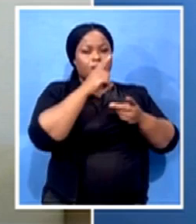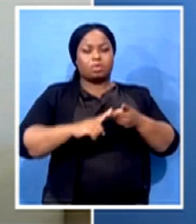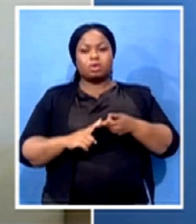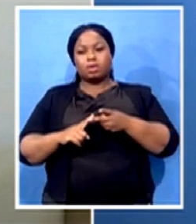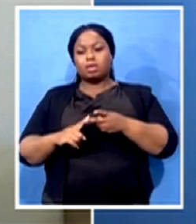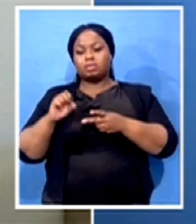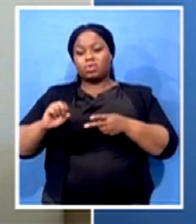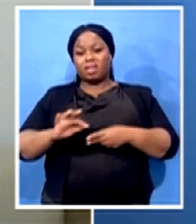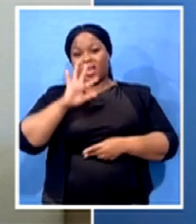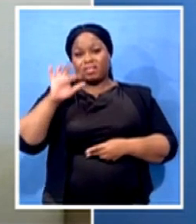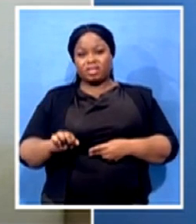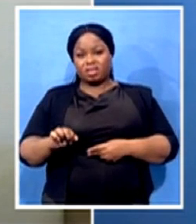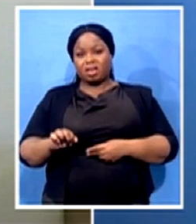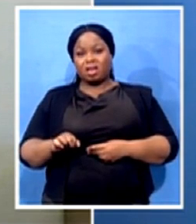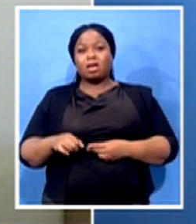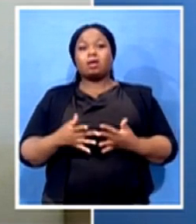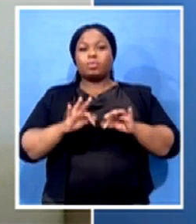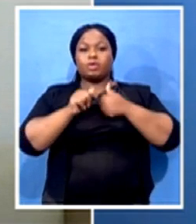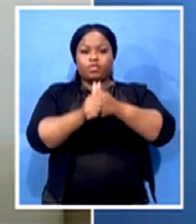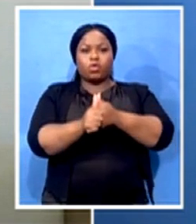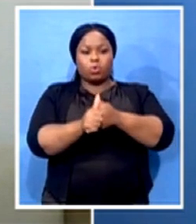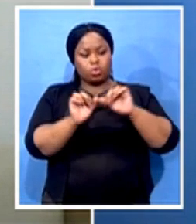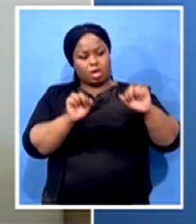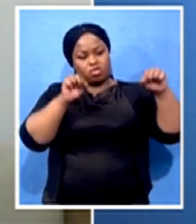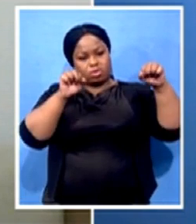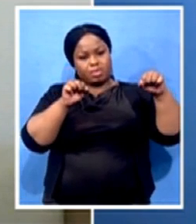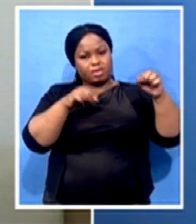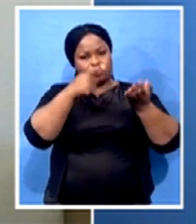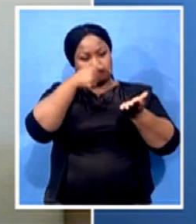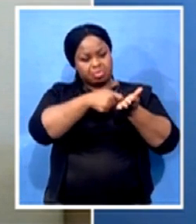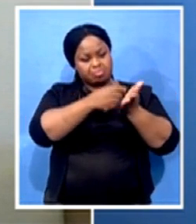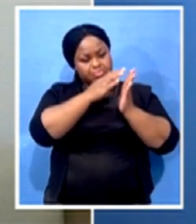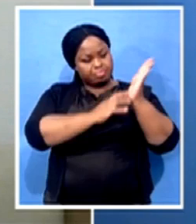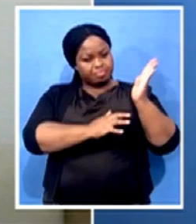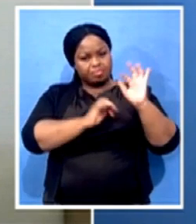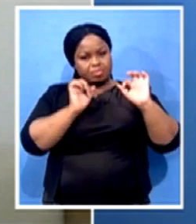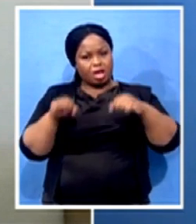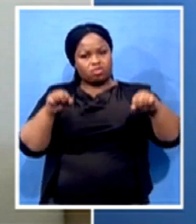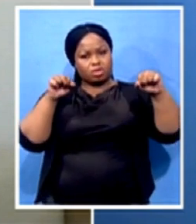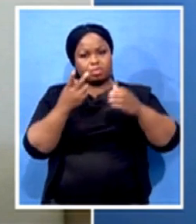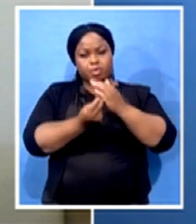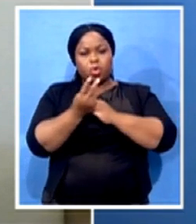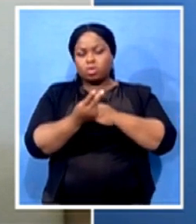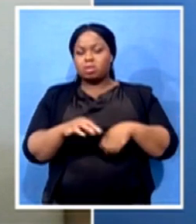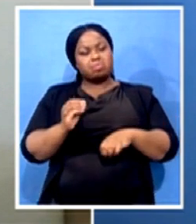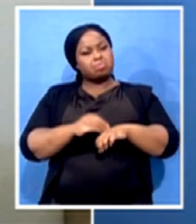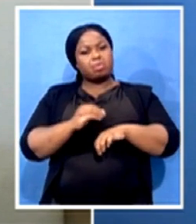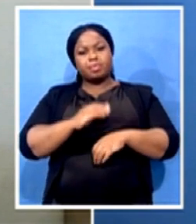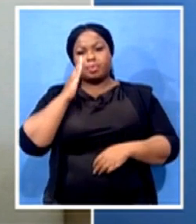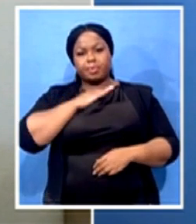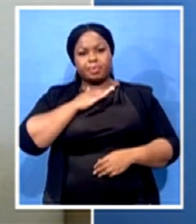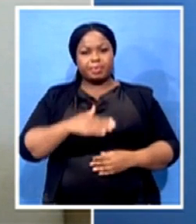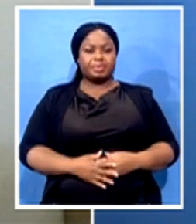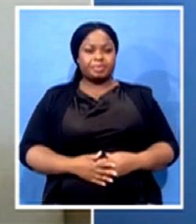It's quite an important piece of legislation. Yeah. All right. We're having a conversation with